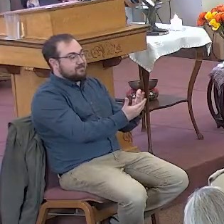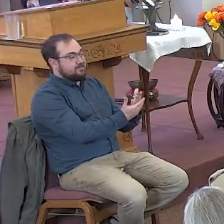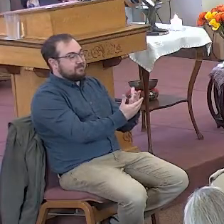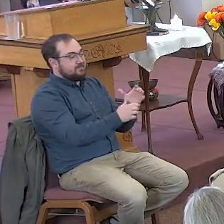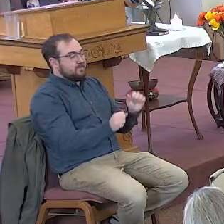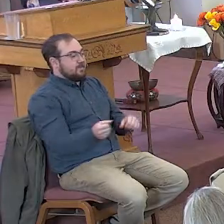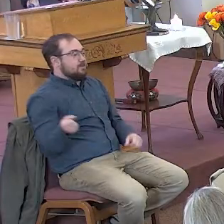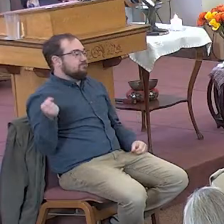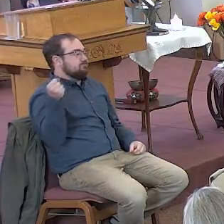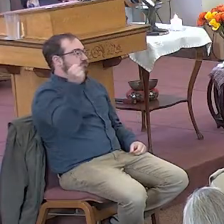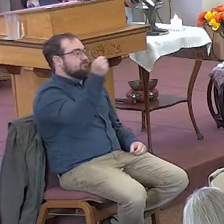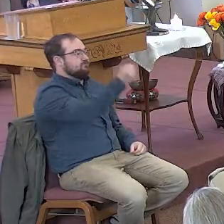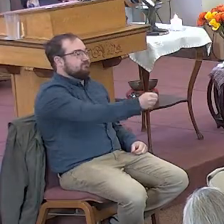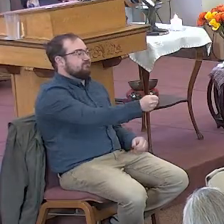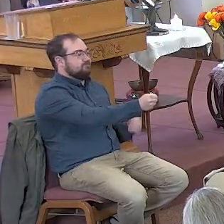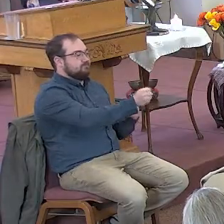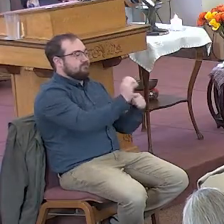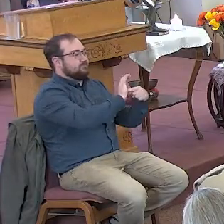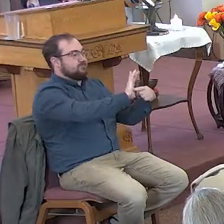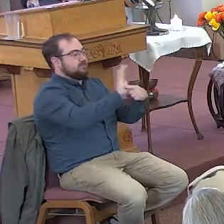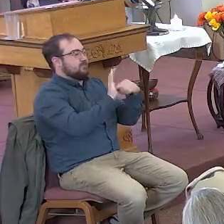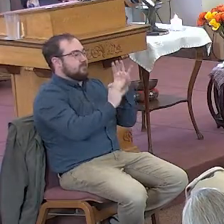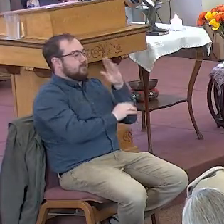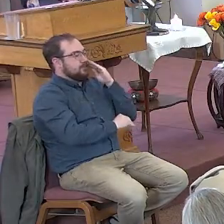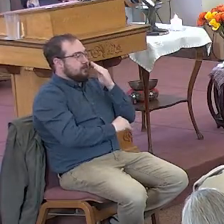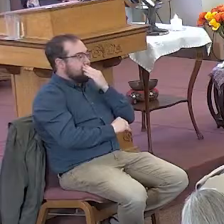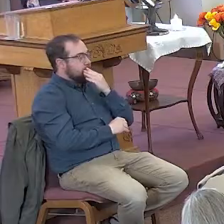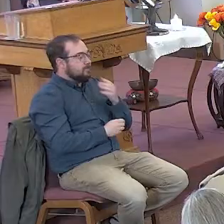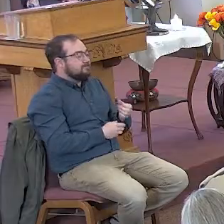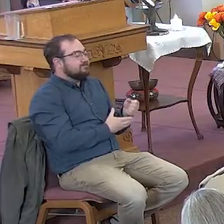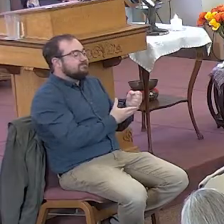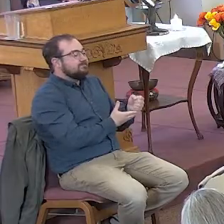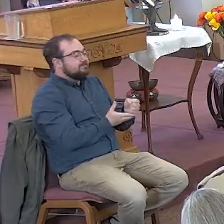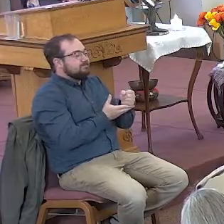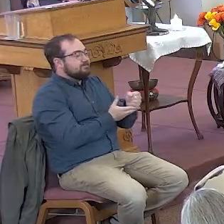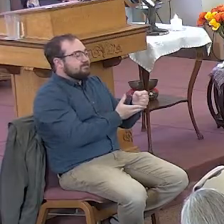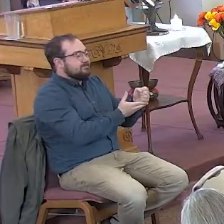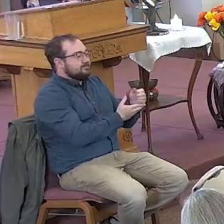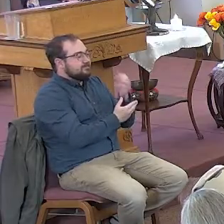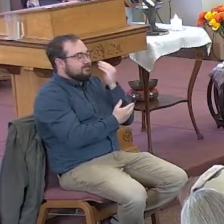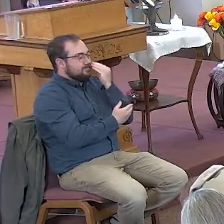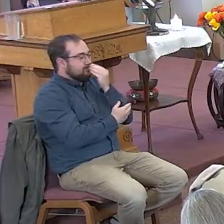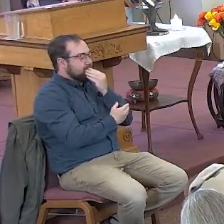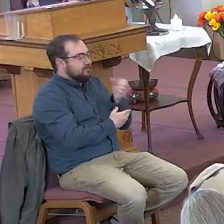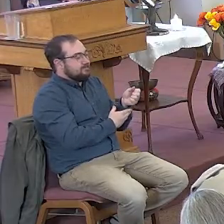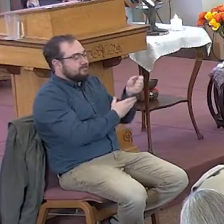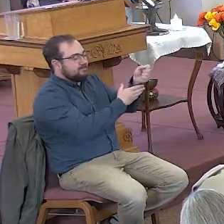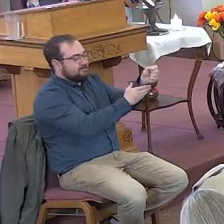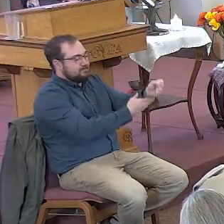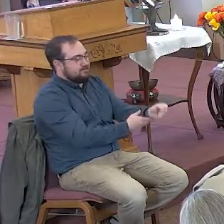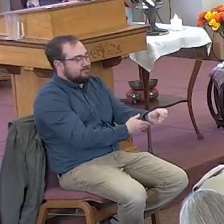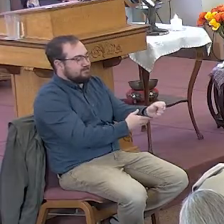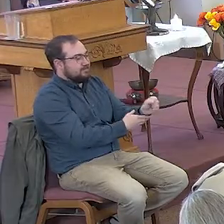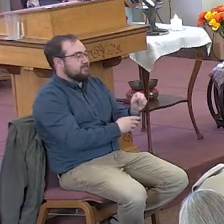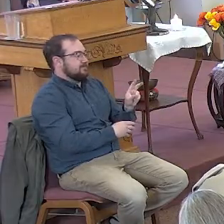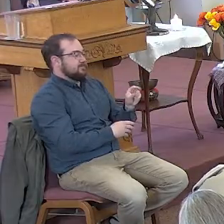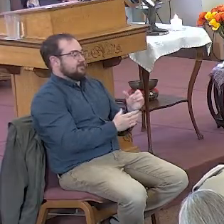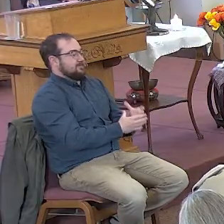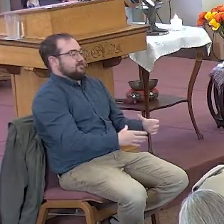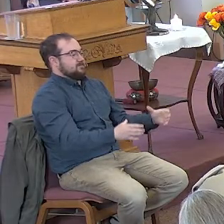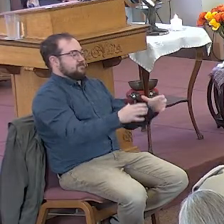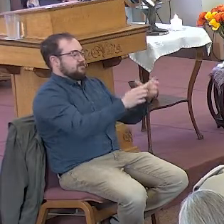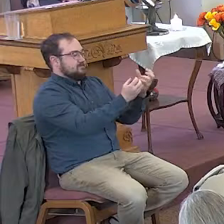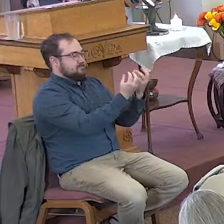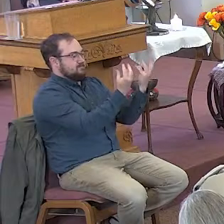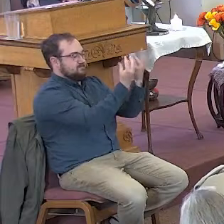their flowers up to the altar, and she carefully and tenderly carried her flower forward and placed it in the vase. And she leaned